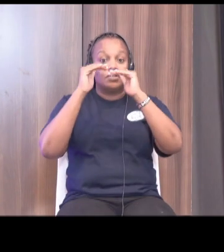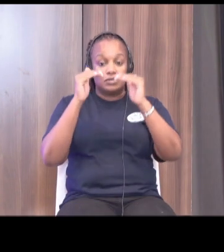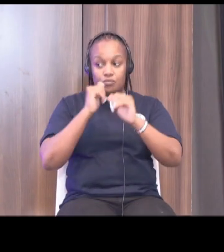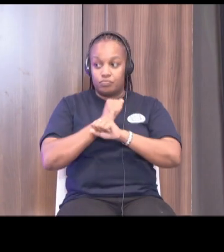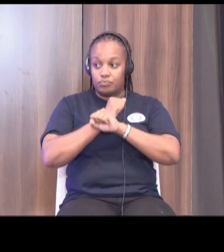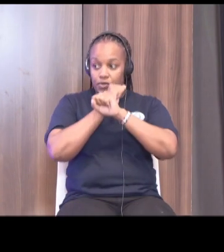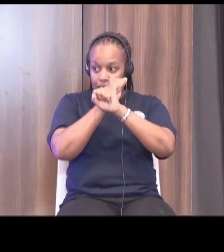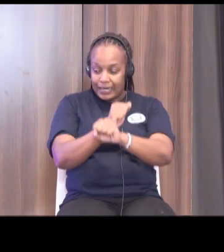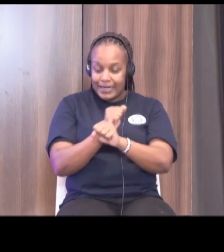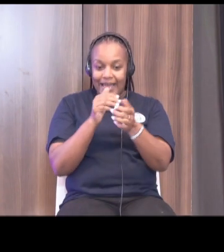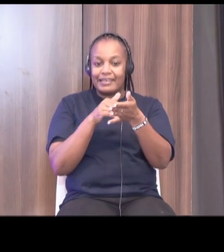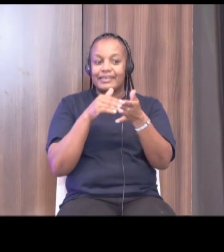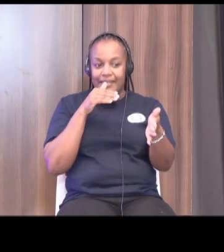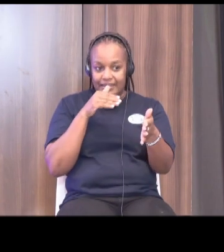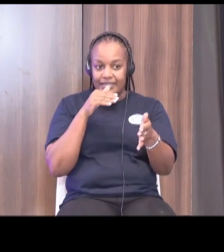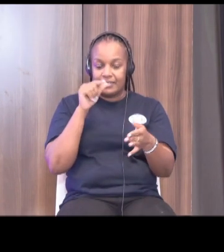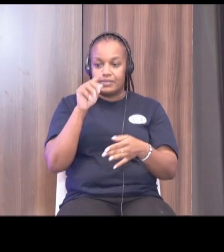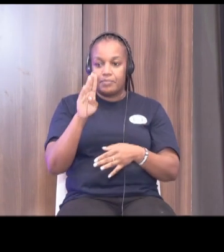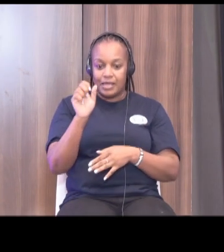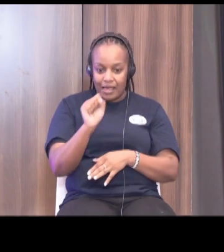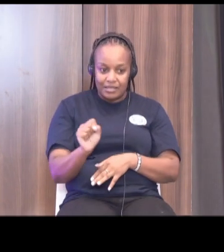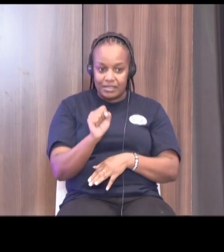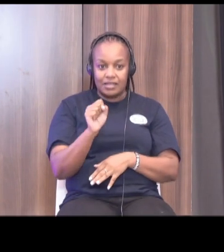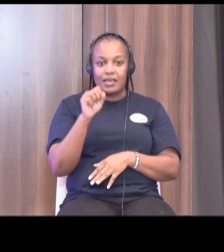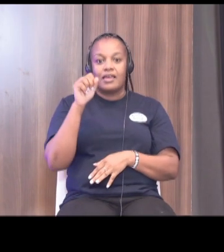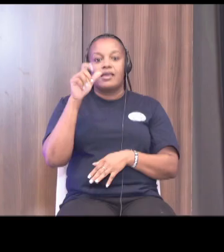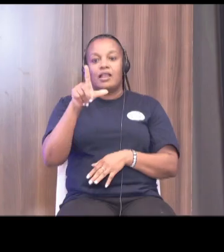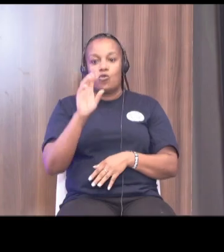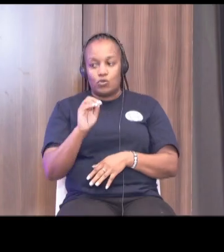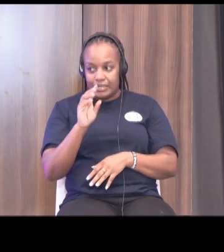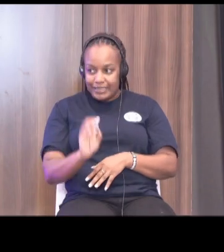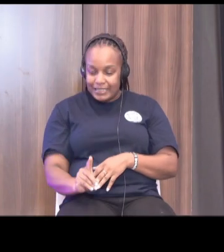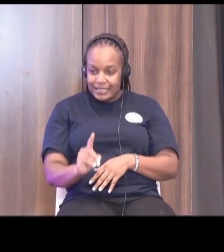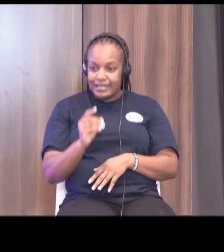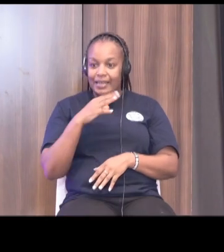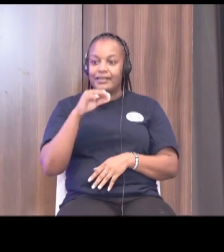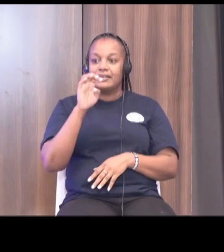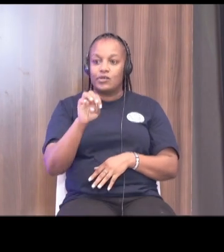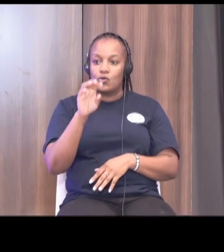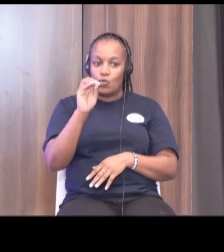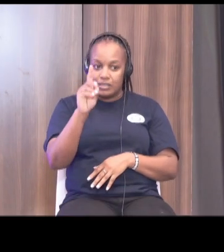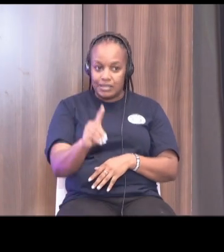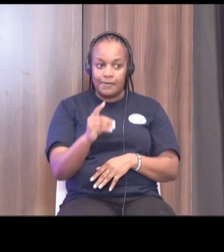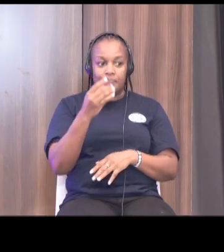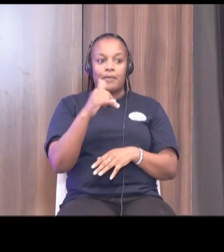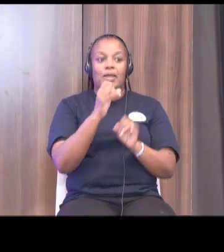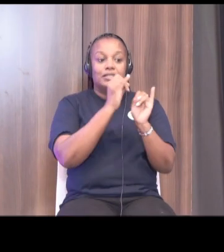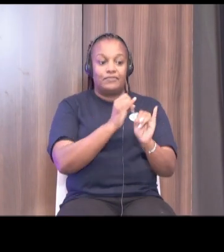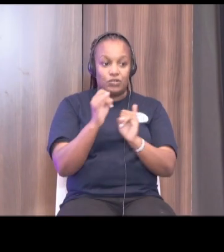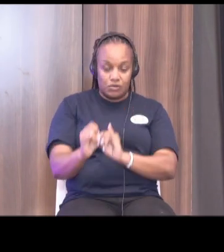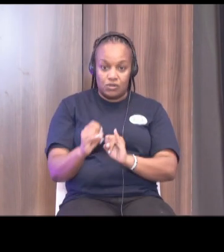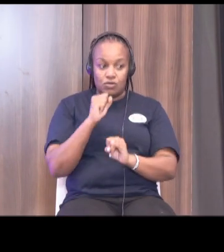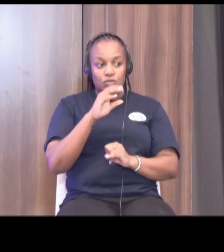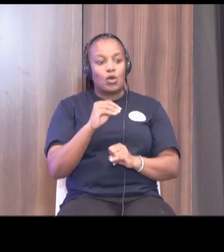protect against invasive GBS, LOD, and EOD by the individual serotypes. So we